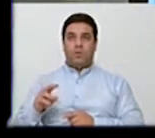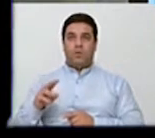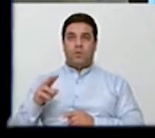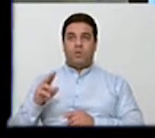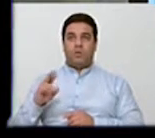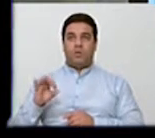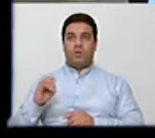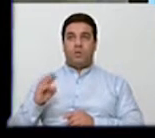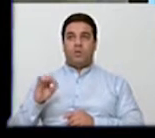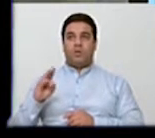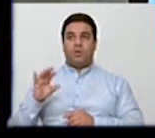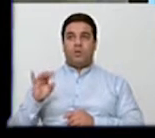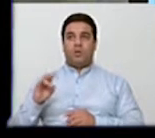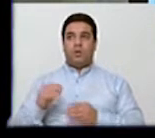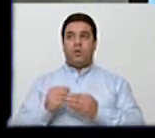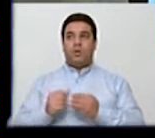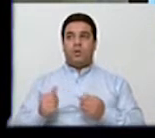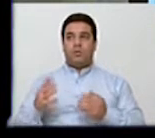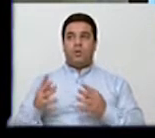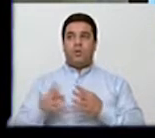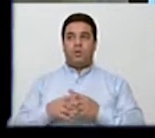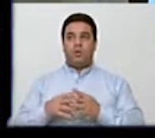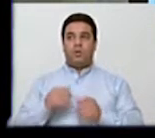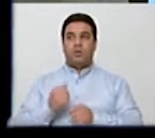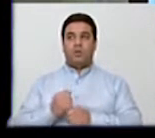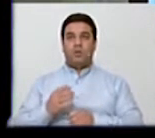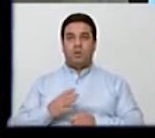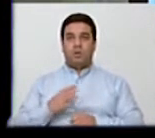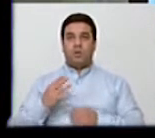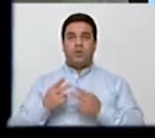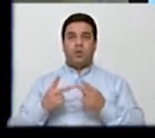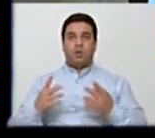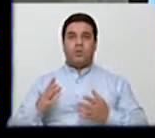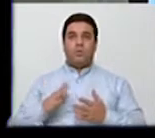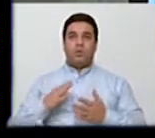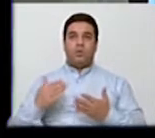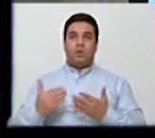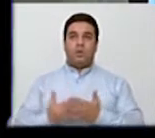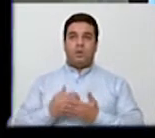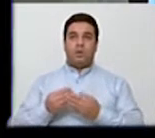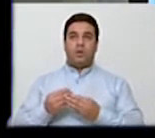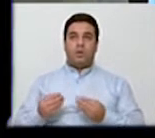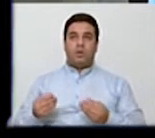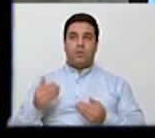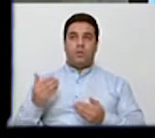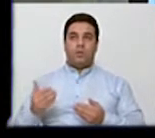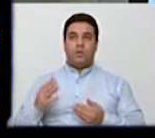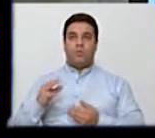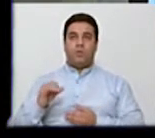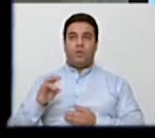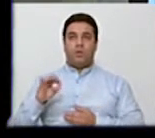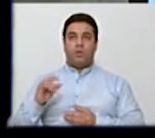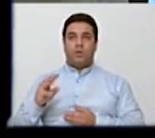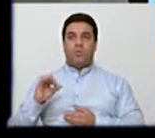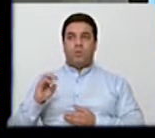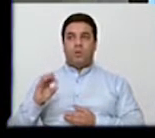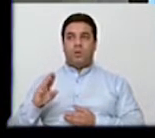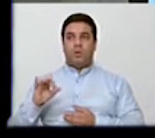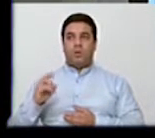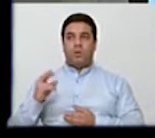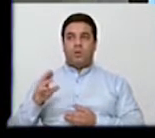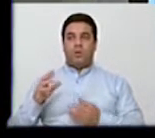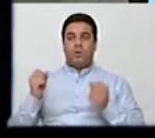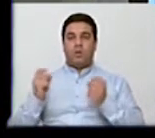litr konsentratsiyali eritmasi aralashtirilganda hosil bo'lgan yangi eritmadagi moddaning maliar